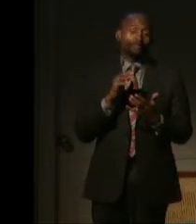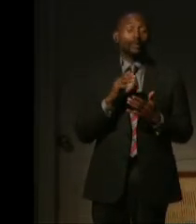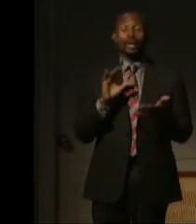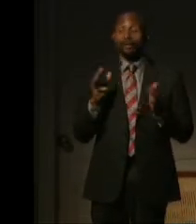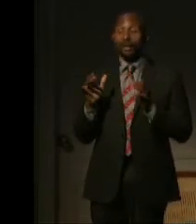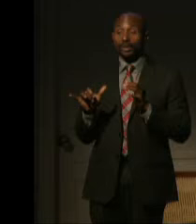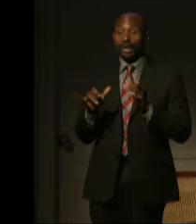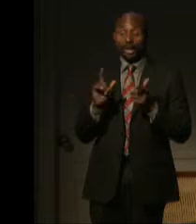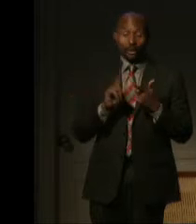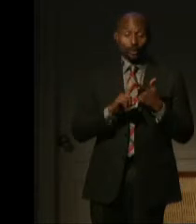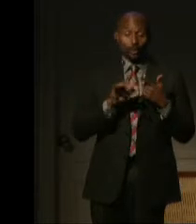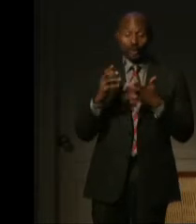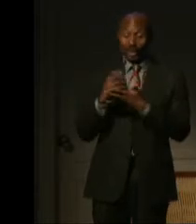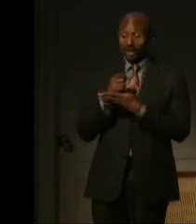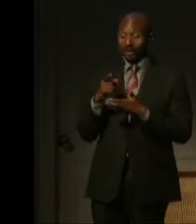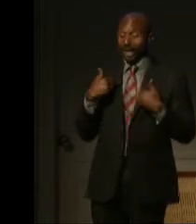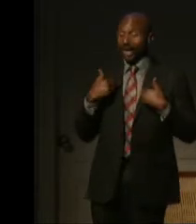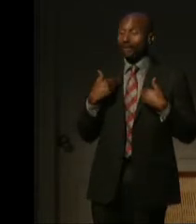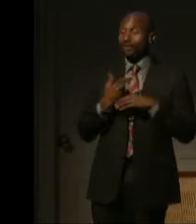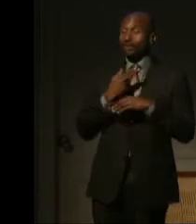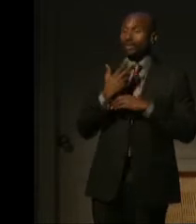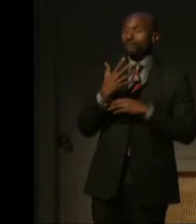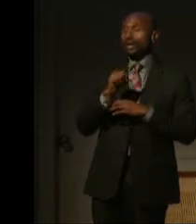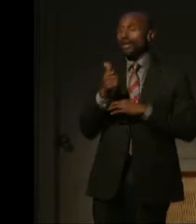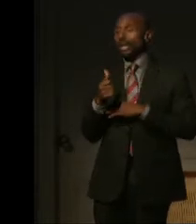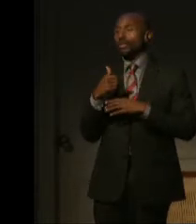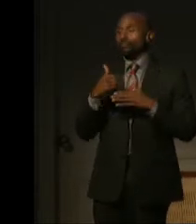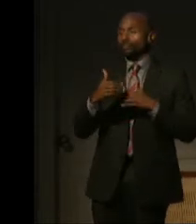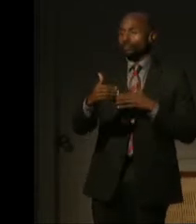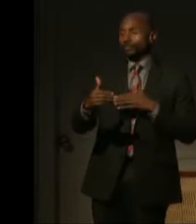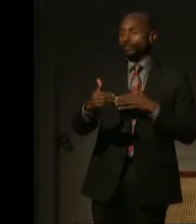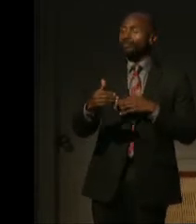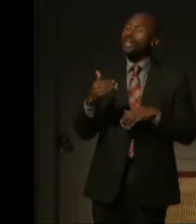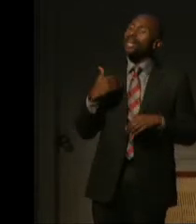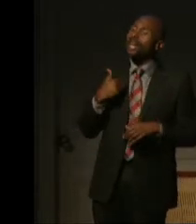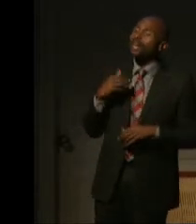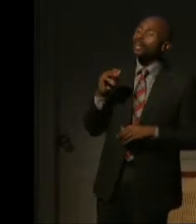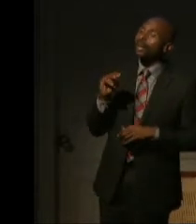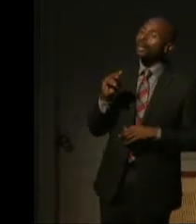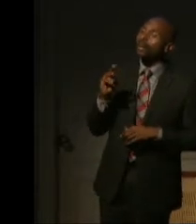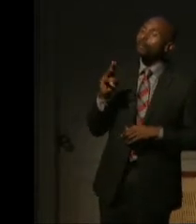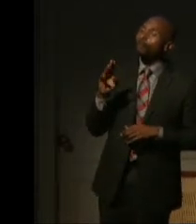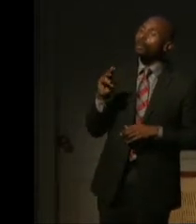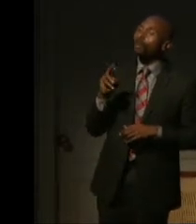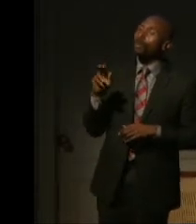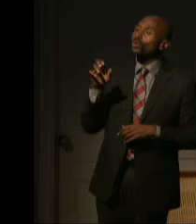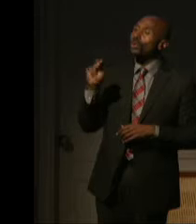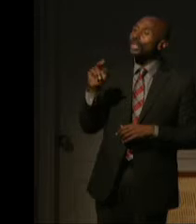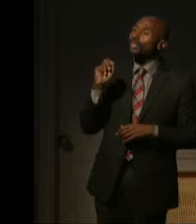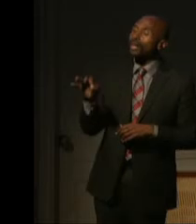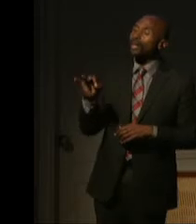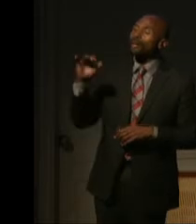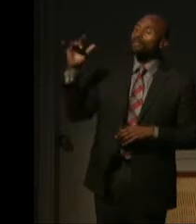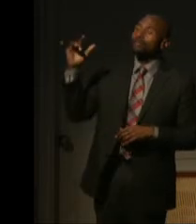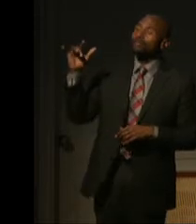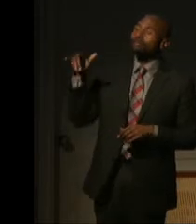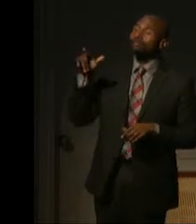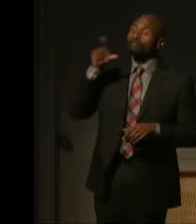amidst 5 other steps. It turned out that a murmuration of starlings brought down Flight